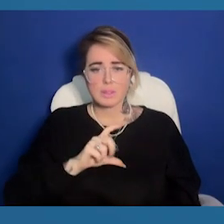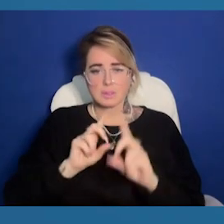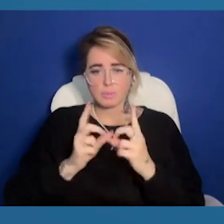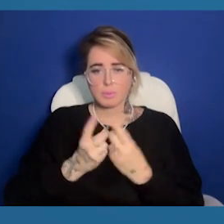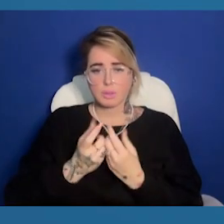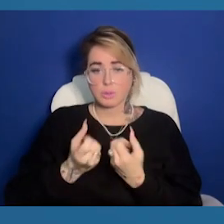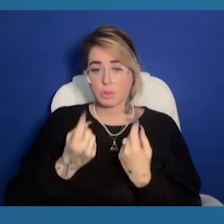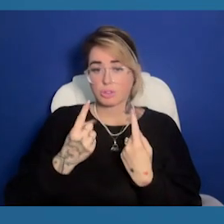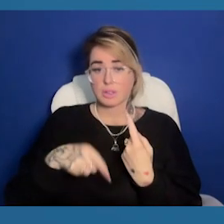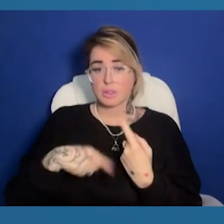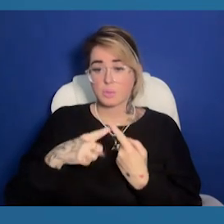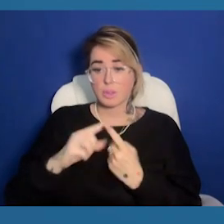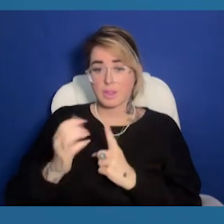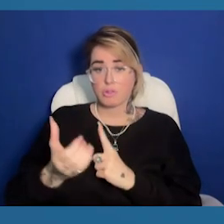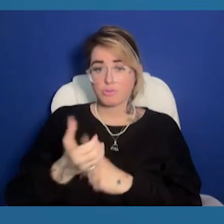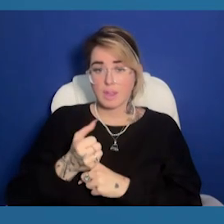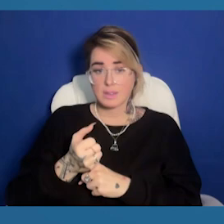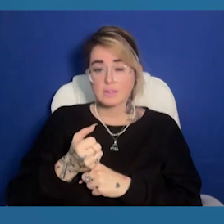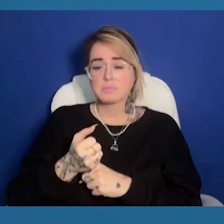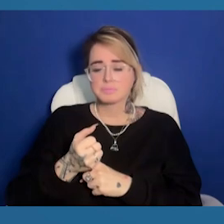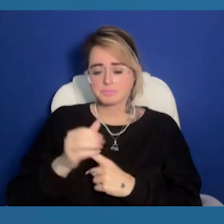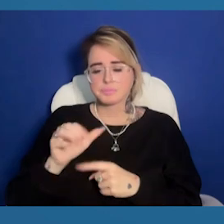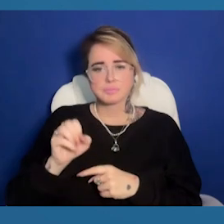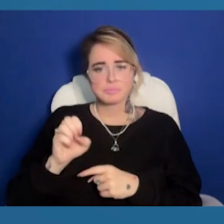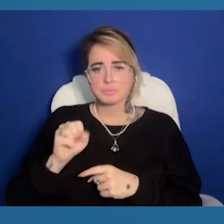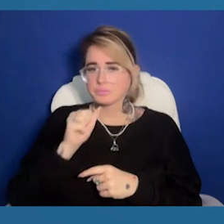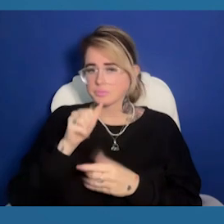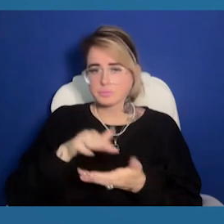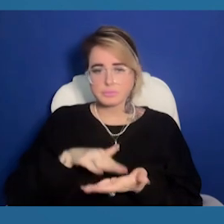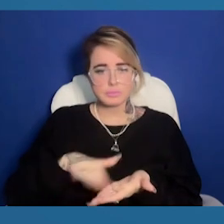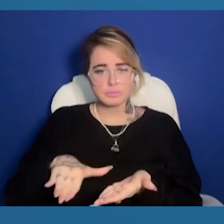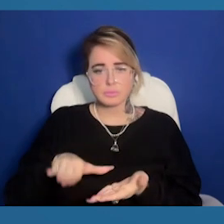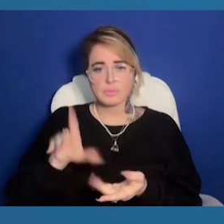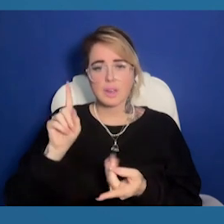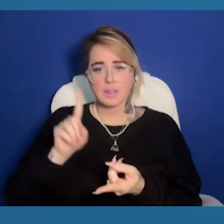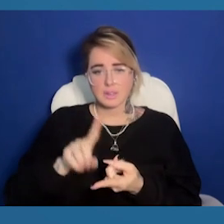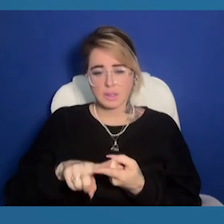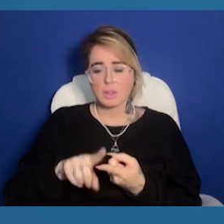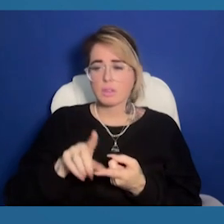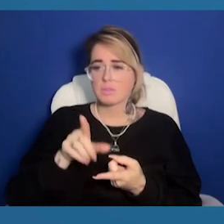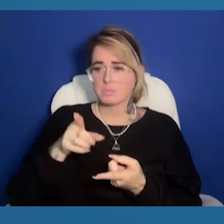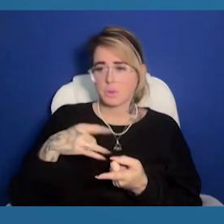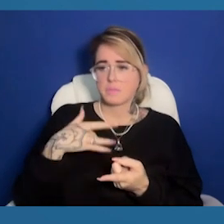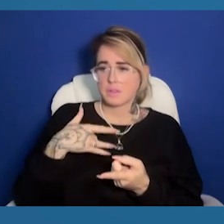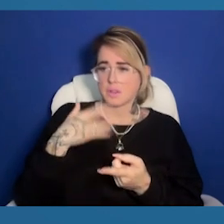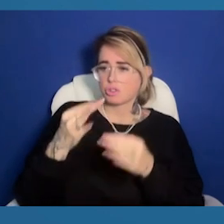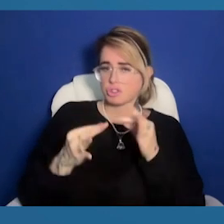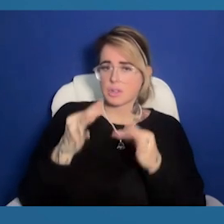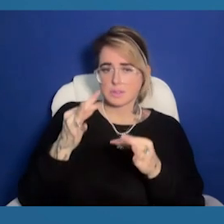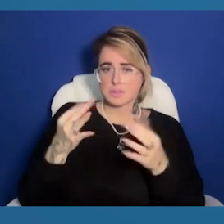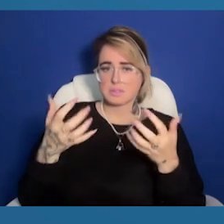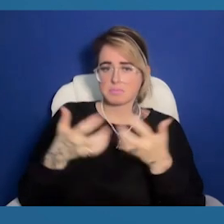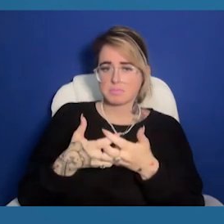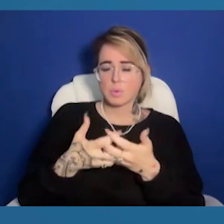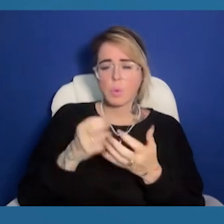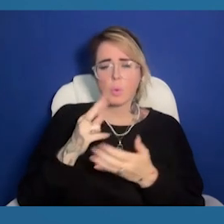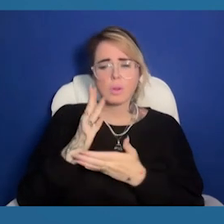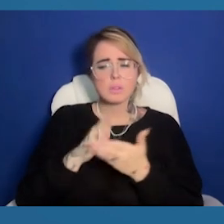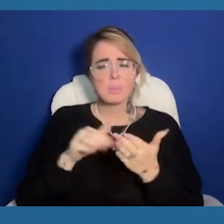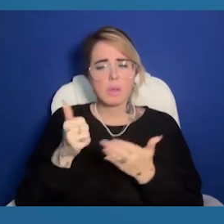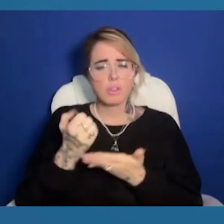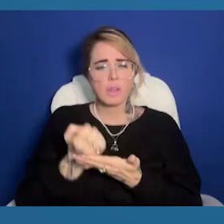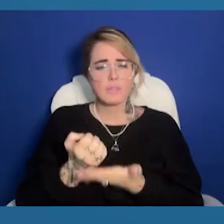make arrests that these cases will not be dismissed unless it's in the interest of justice or there's some evidentiary issues, but not